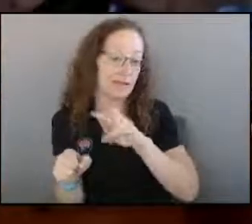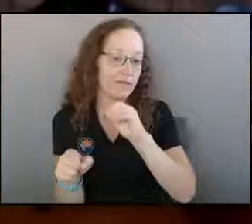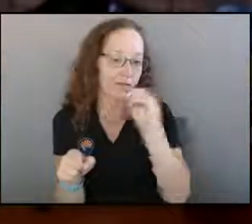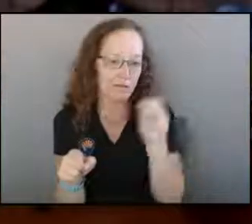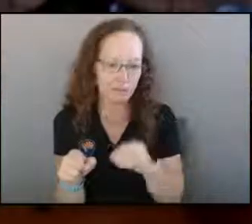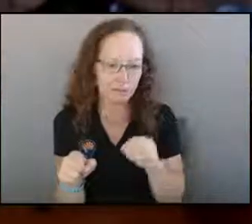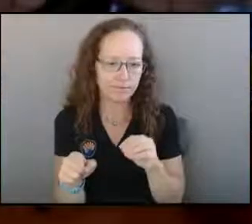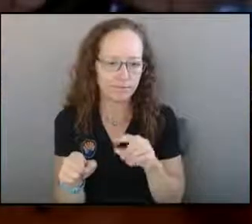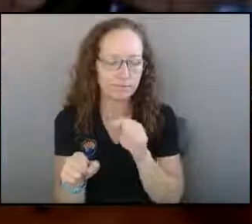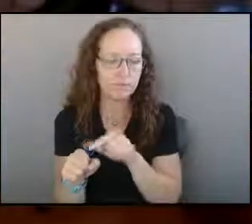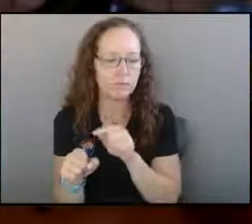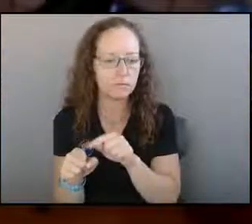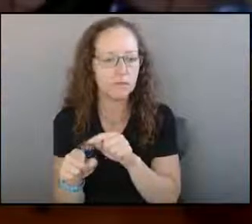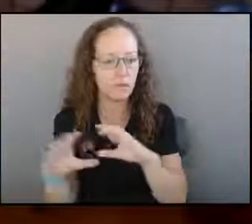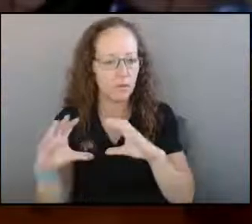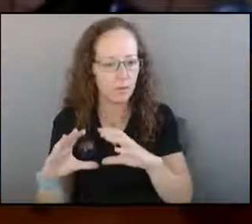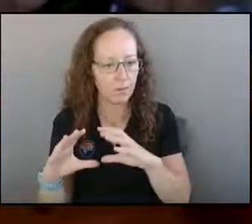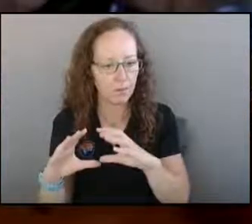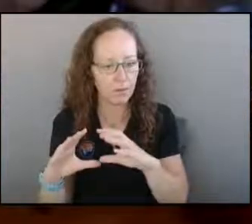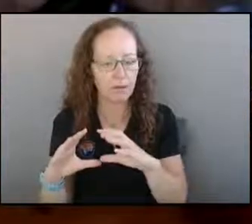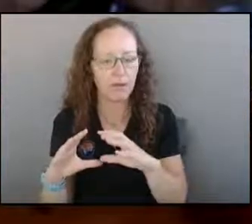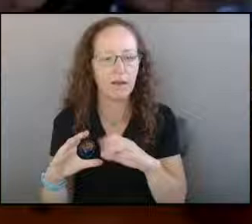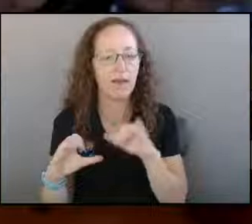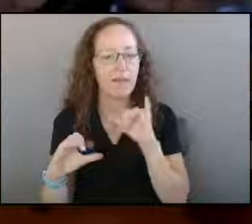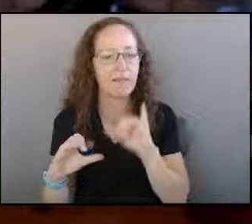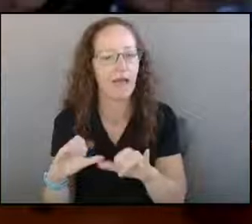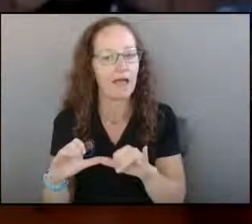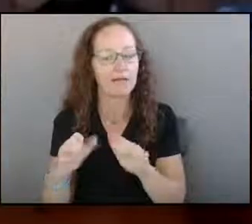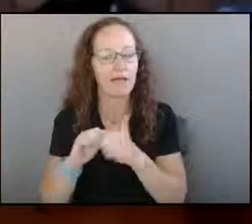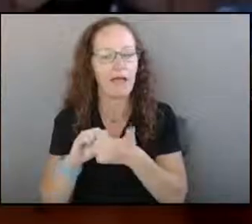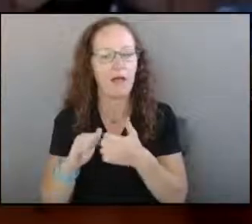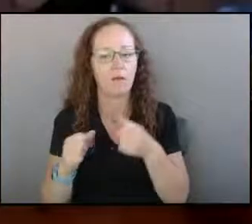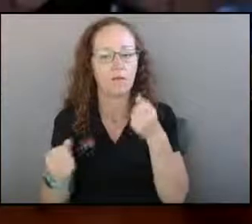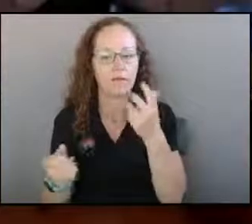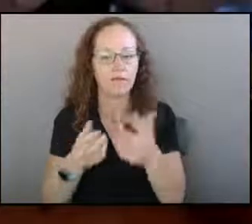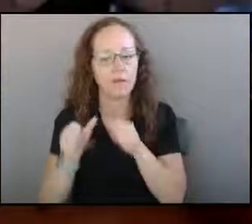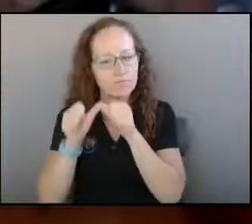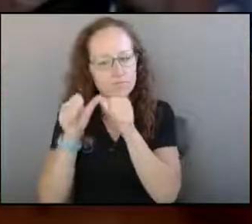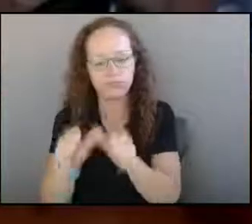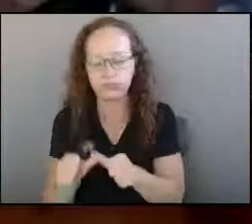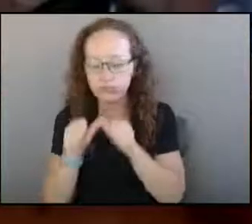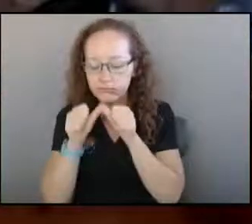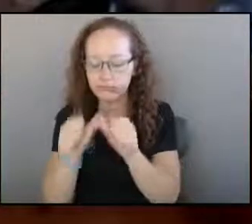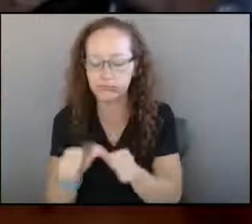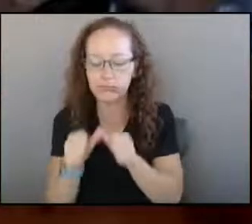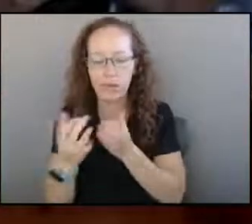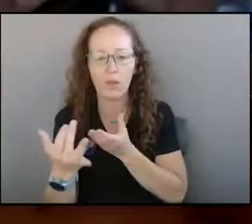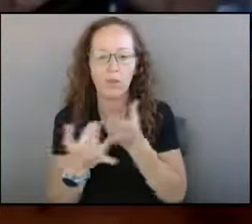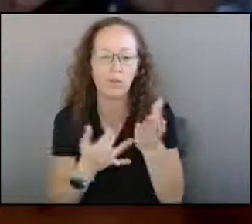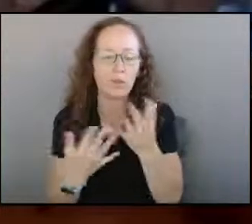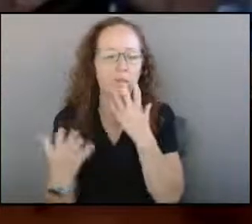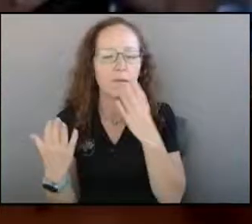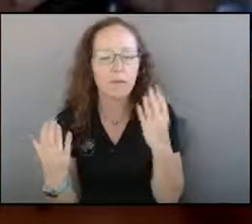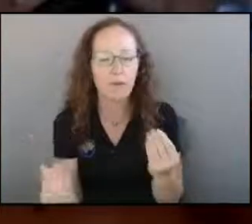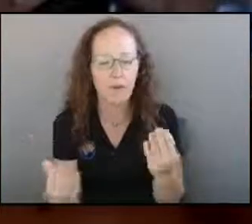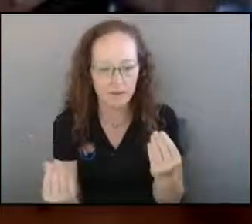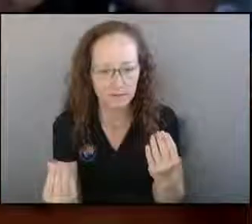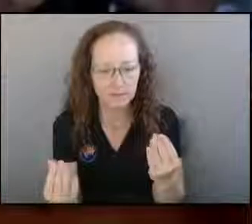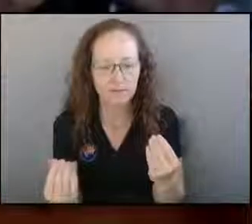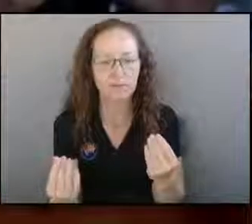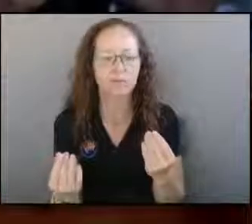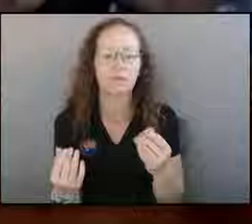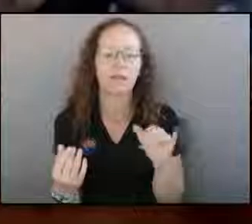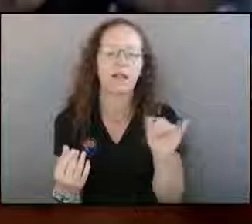what holds the fire through these moist periods, like the rainfall we saw today, or through